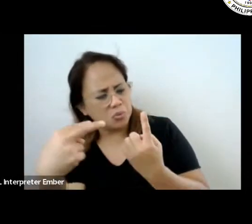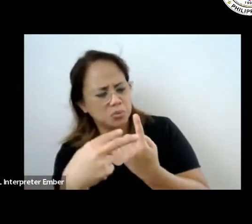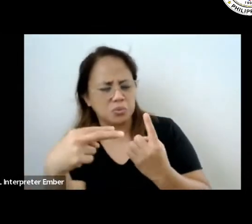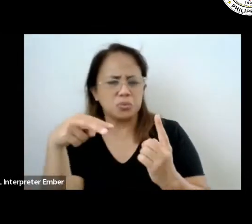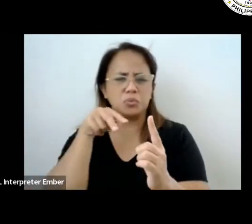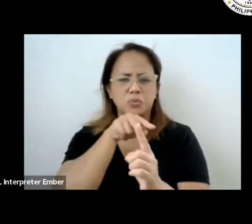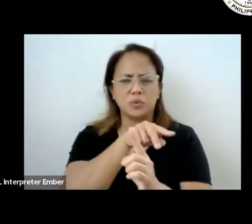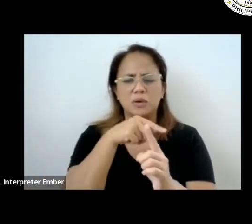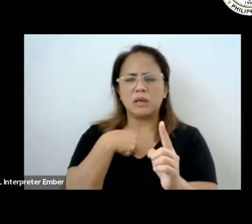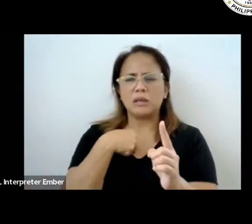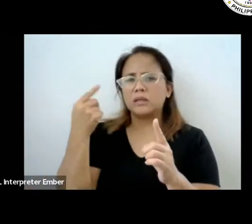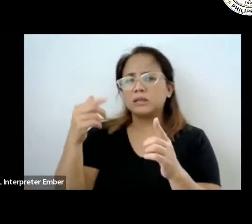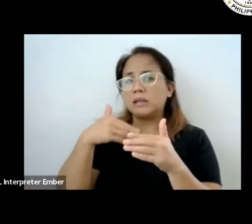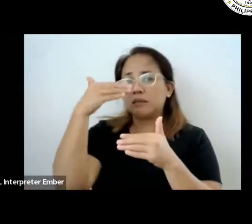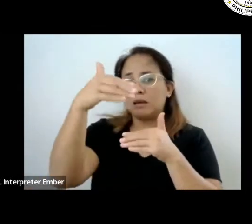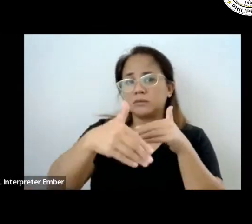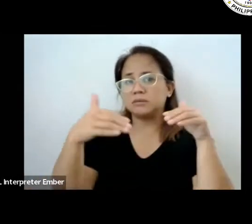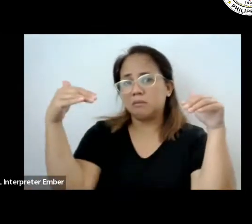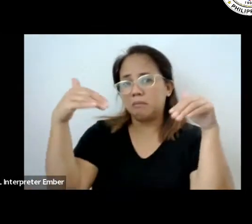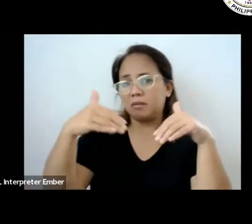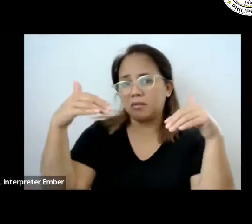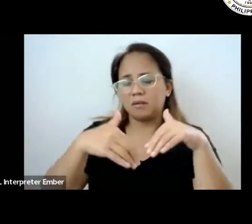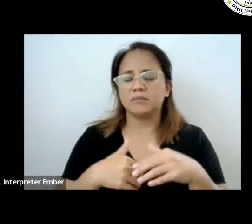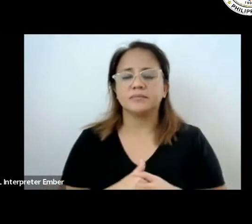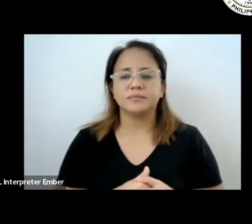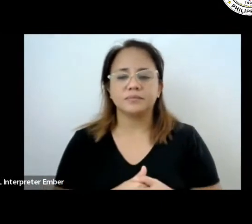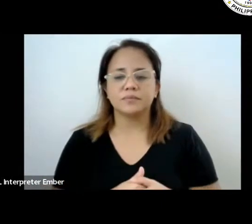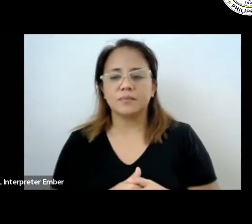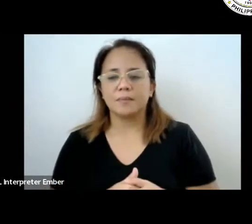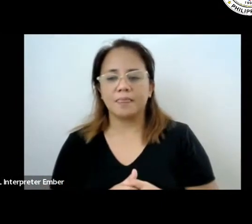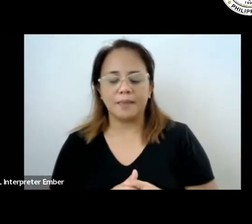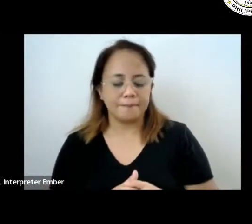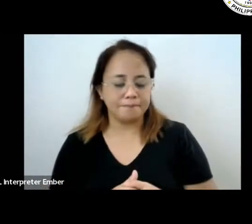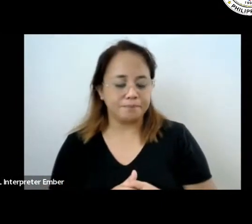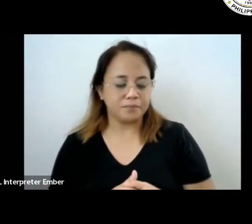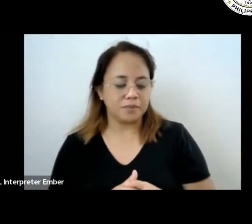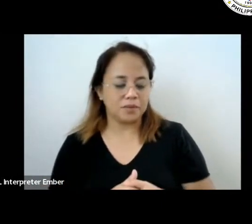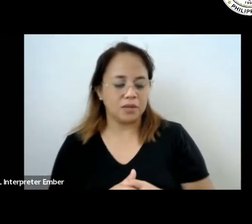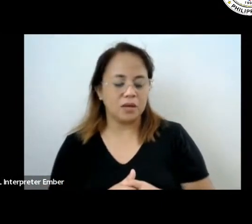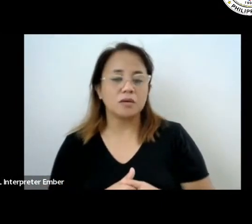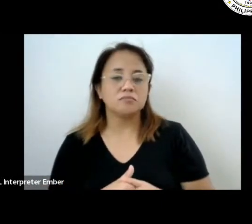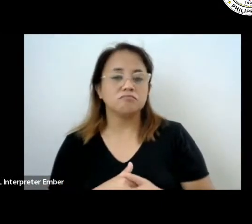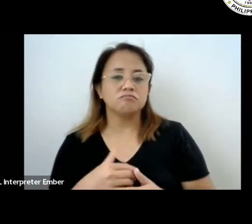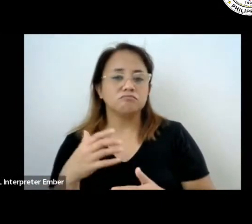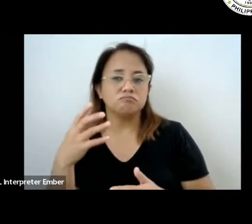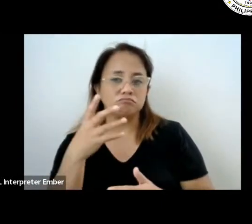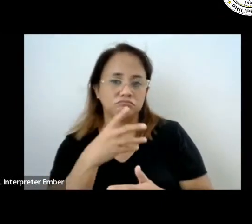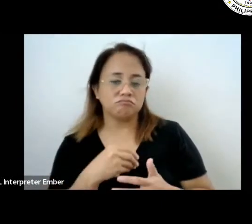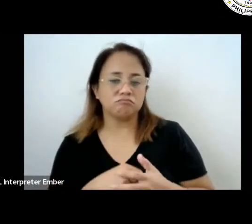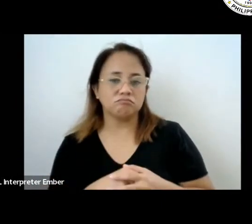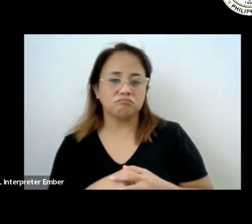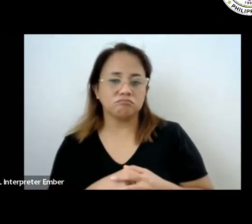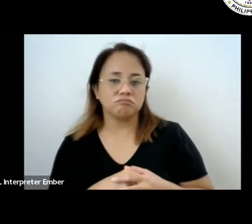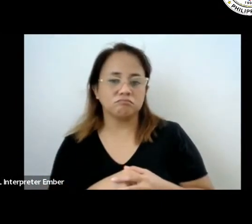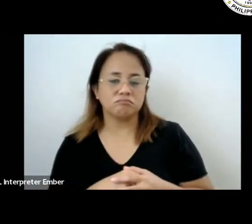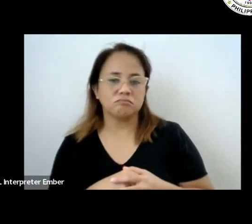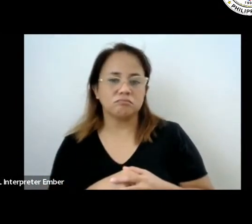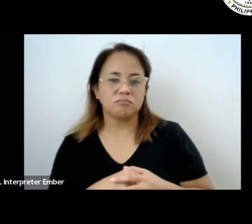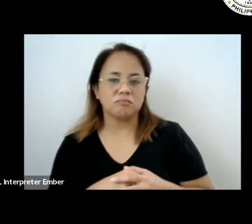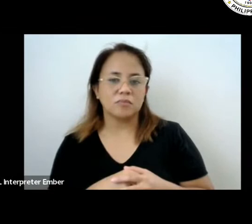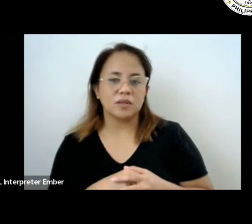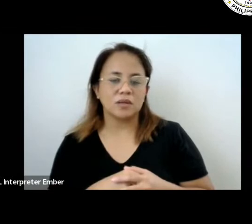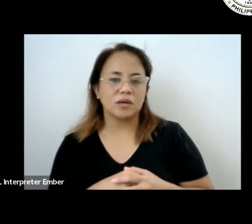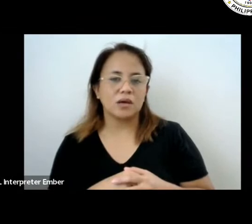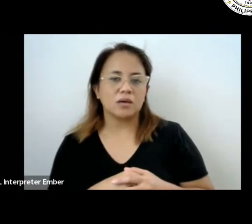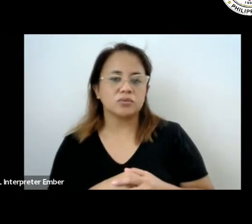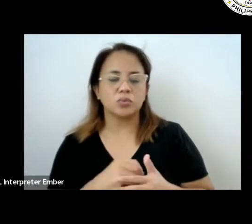EDCOM too. No? So... maganda itong ano natin, and I'm very excited that lahat